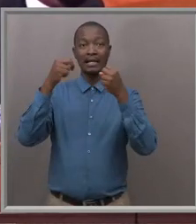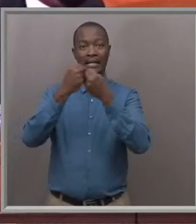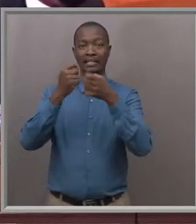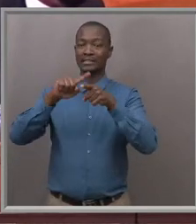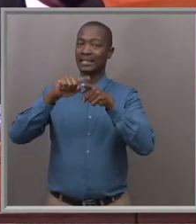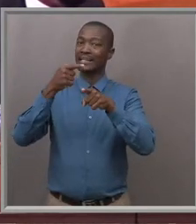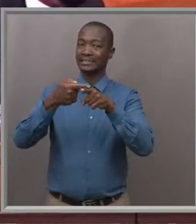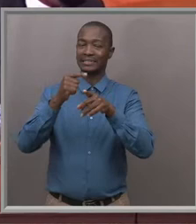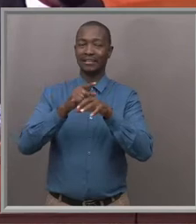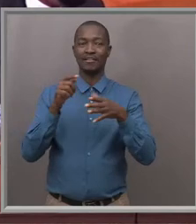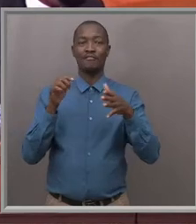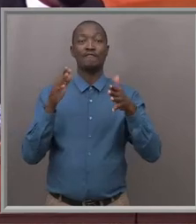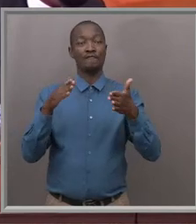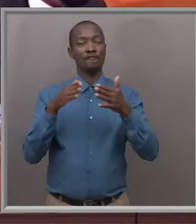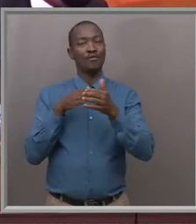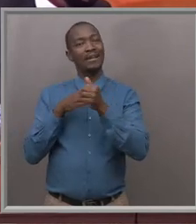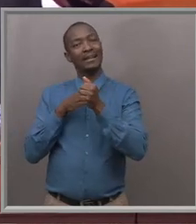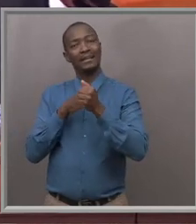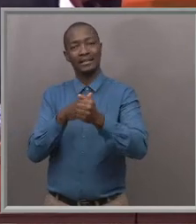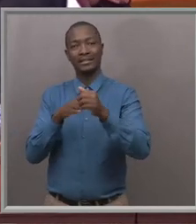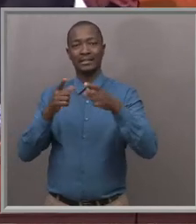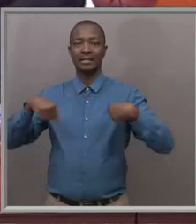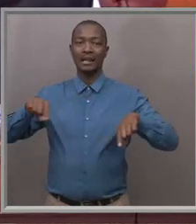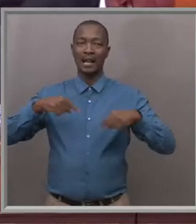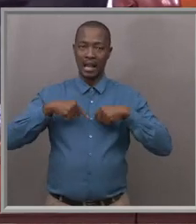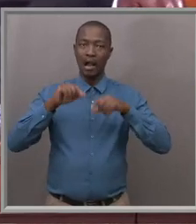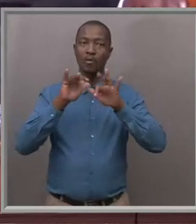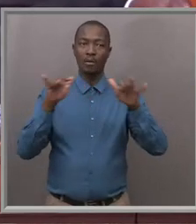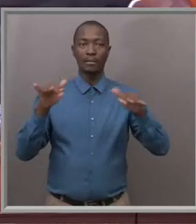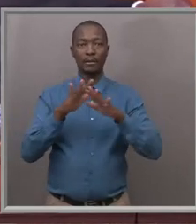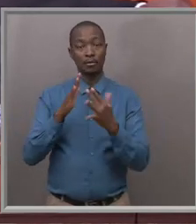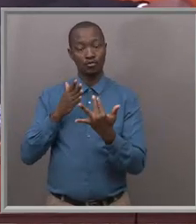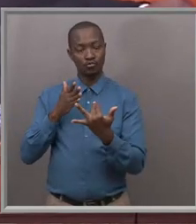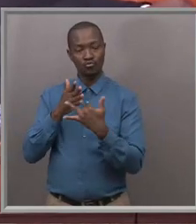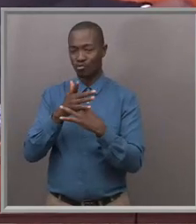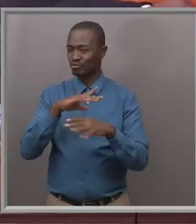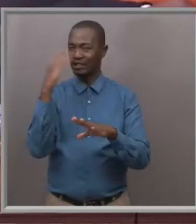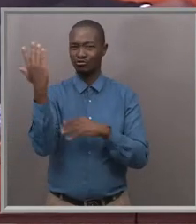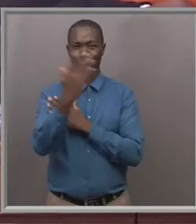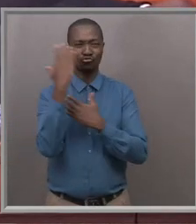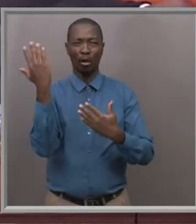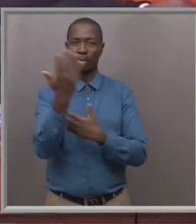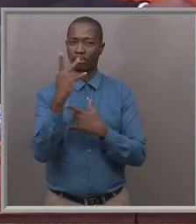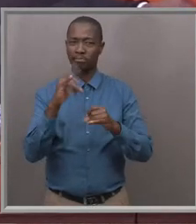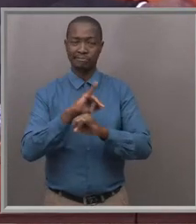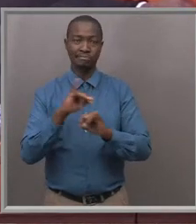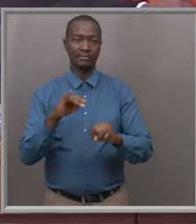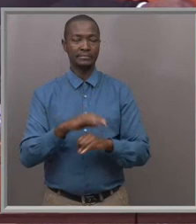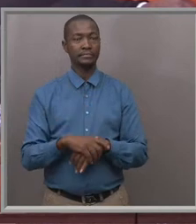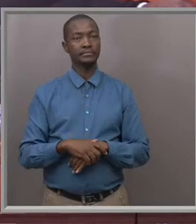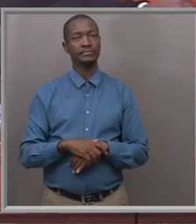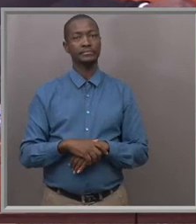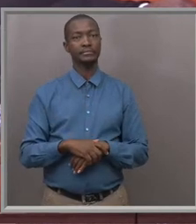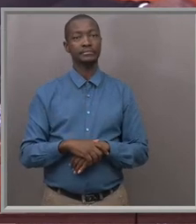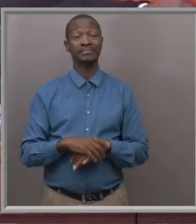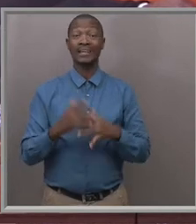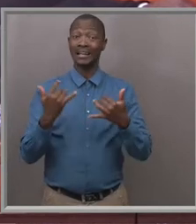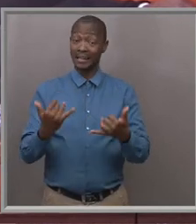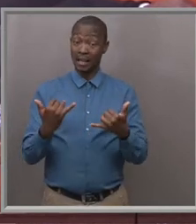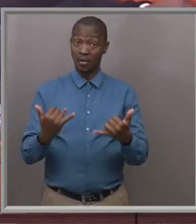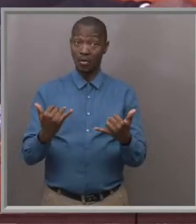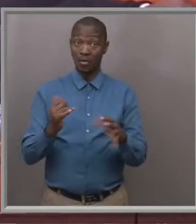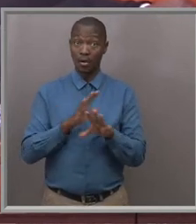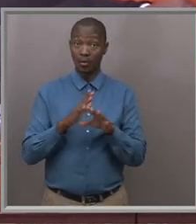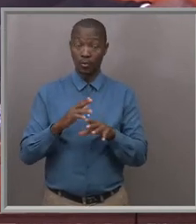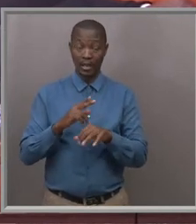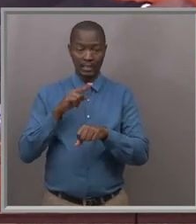for leading our people and our country through this storm. We are at a moment now when we begin